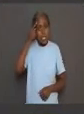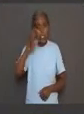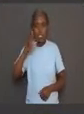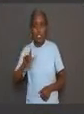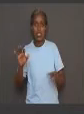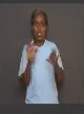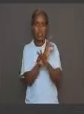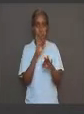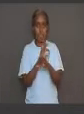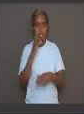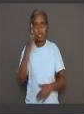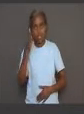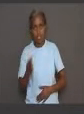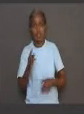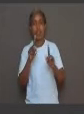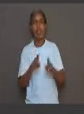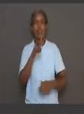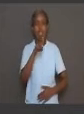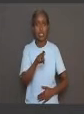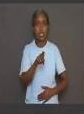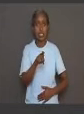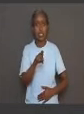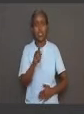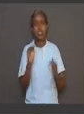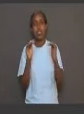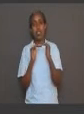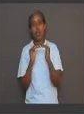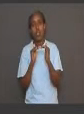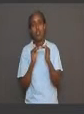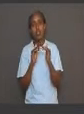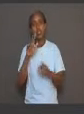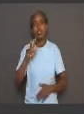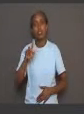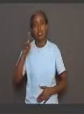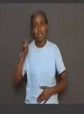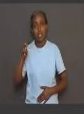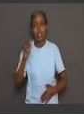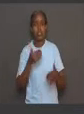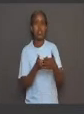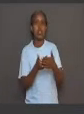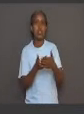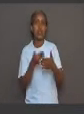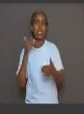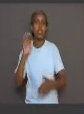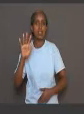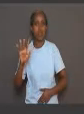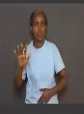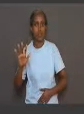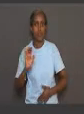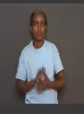linear function f of x equals 3x